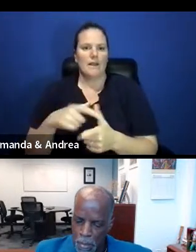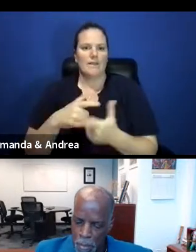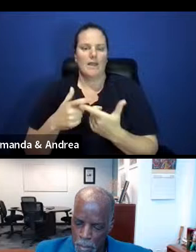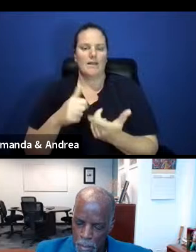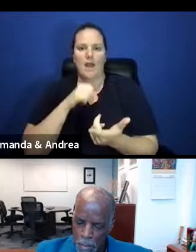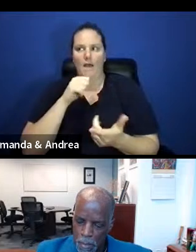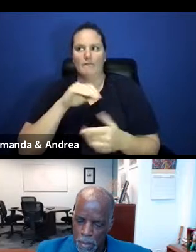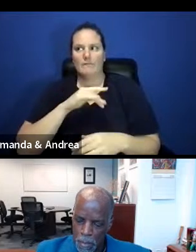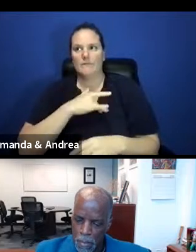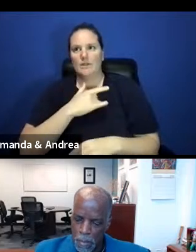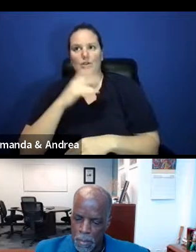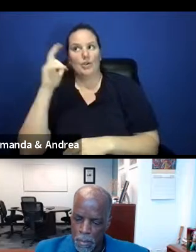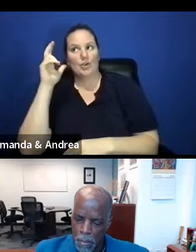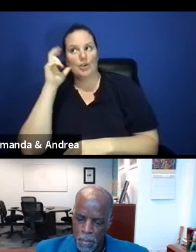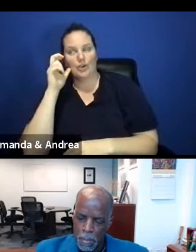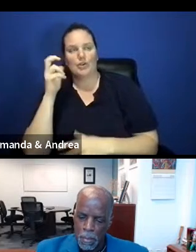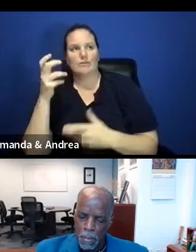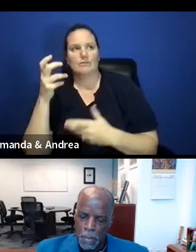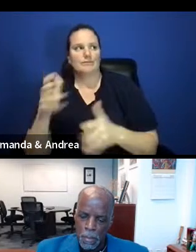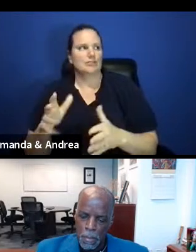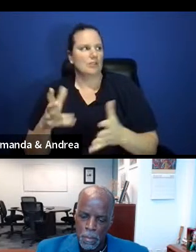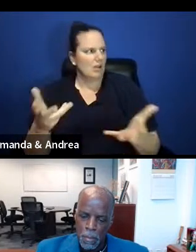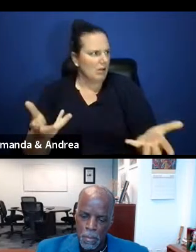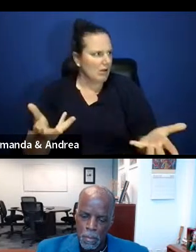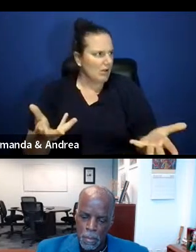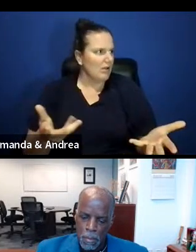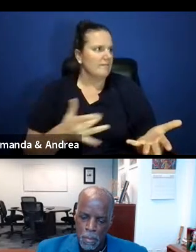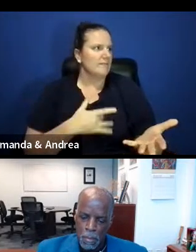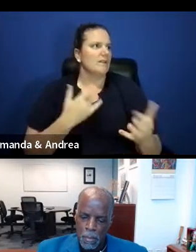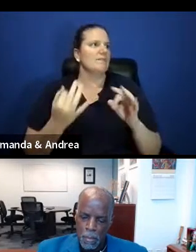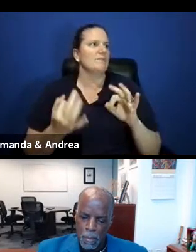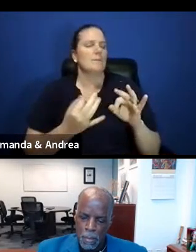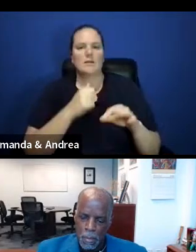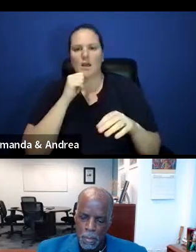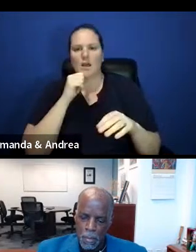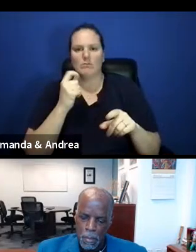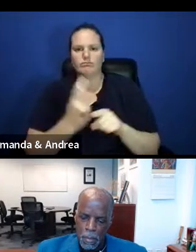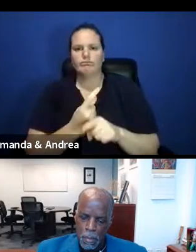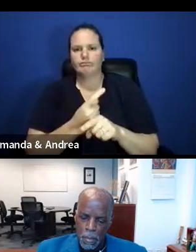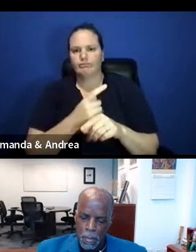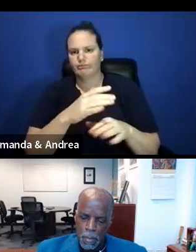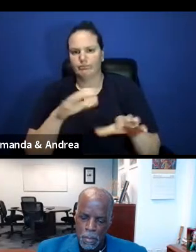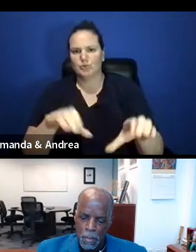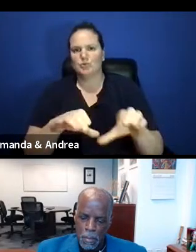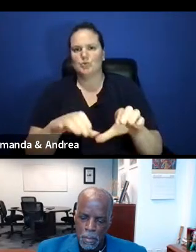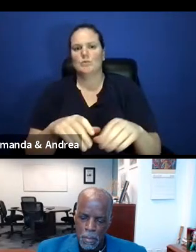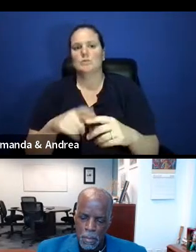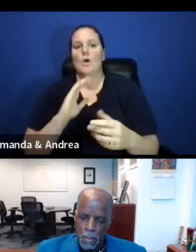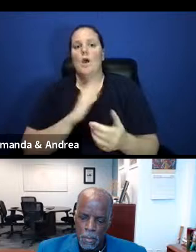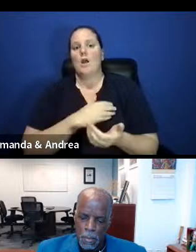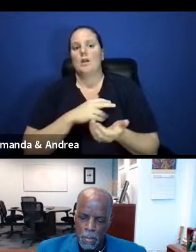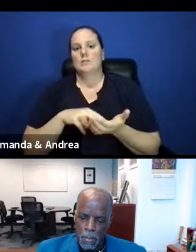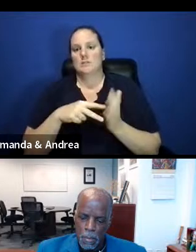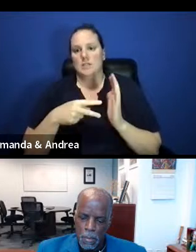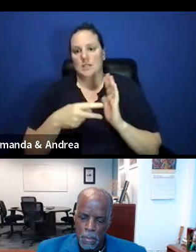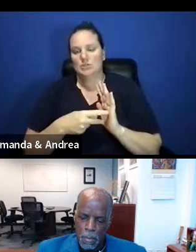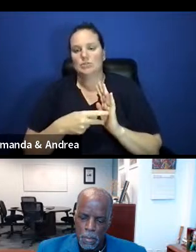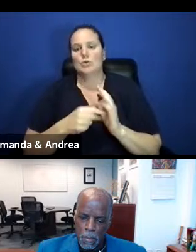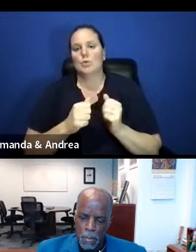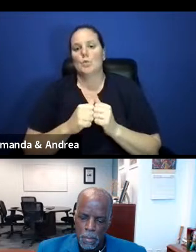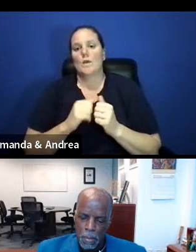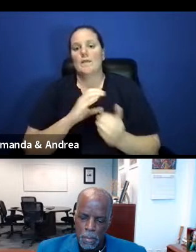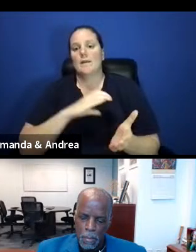like you've been listened to or been heard, or feel like that feedback has been acted on. So we put a lot of intentionality with our